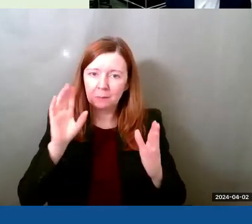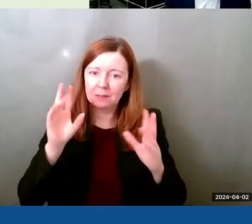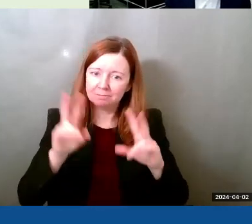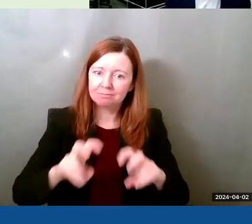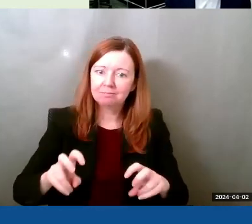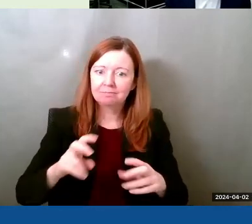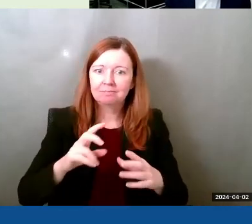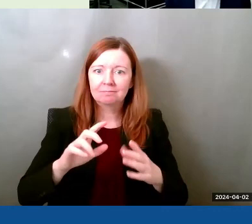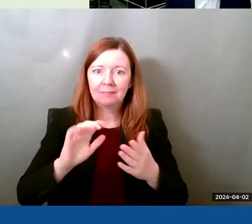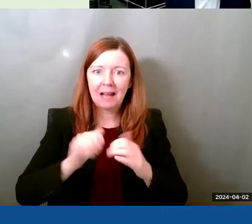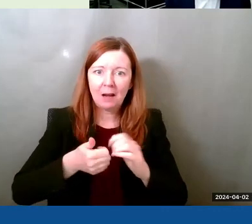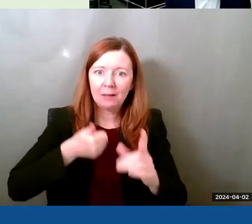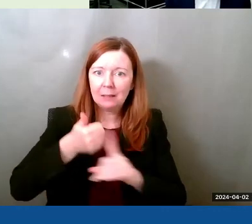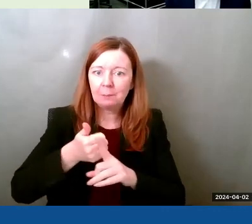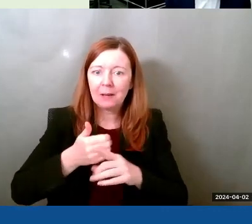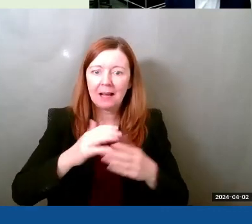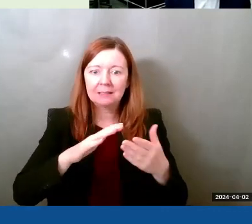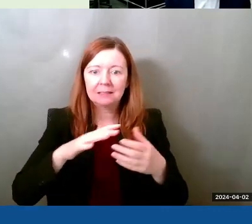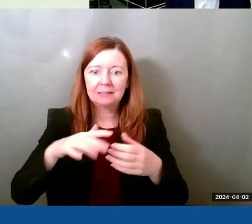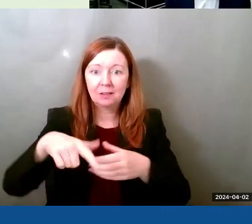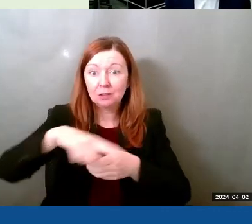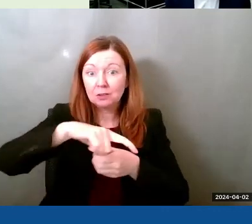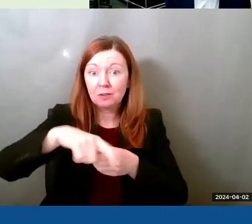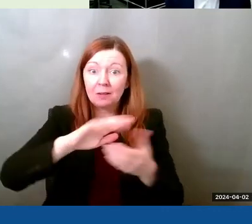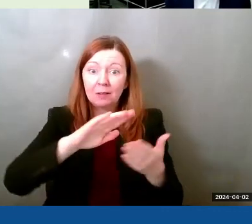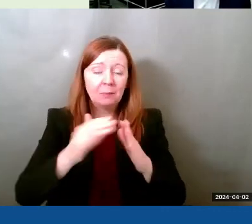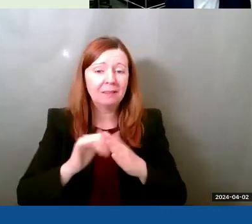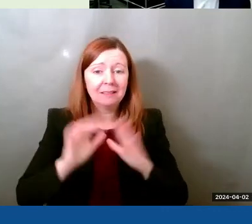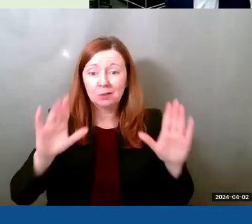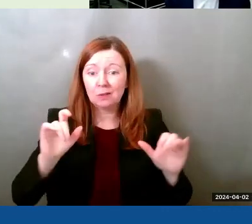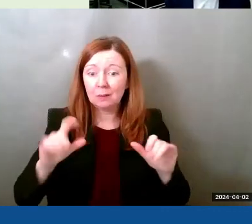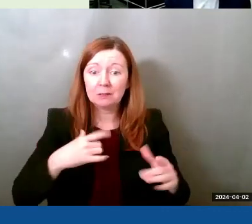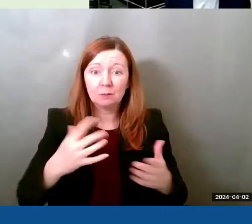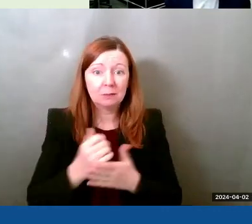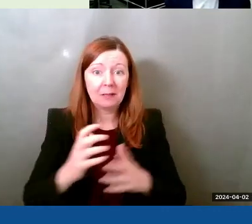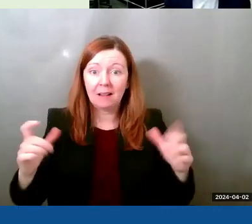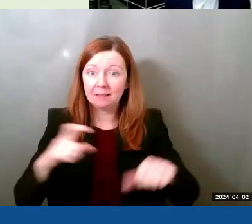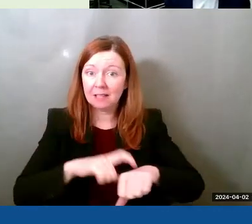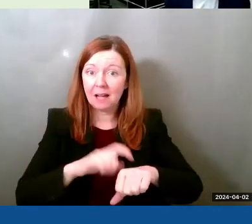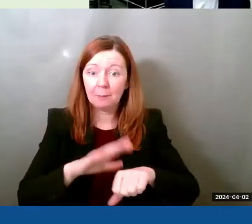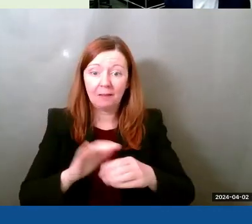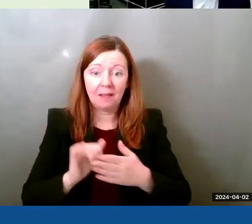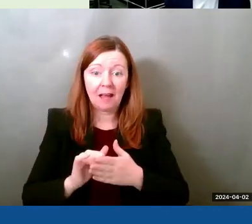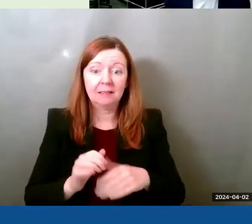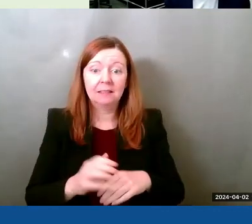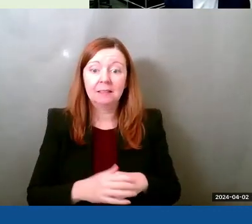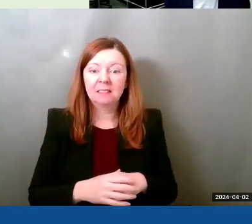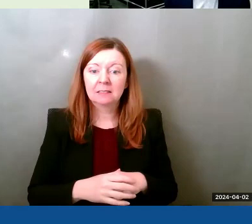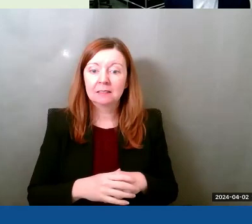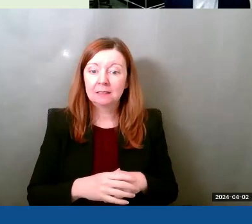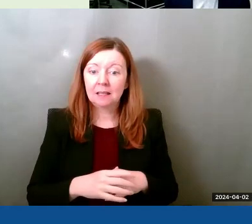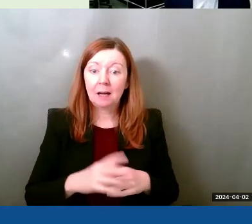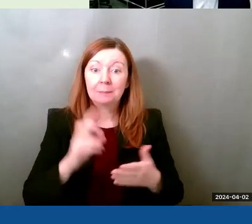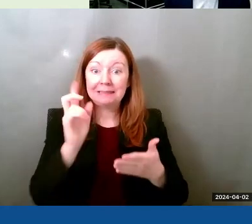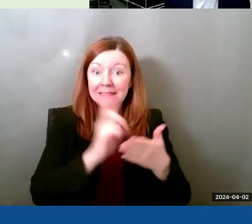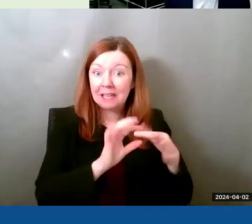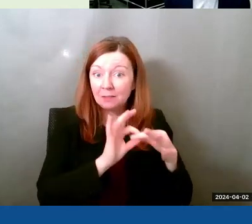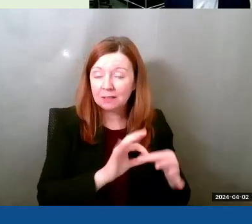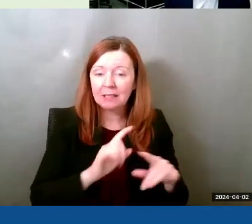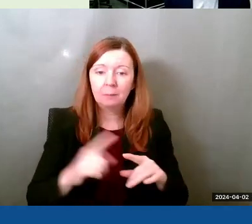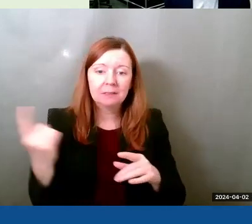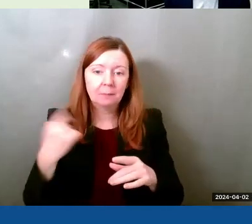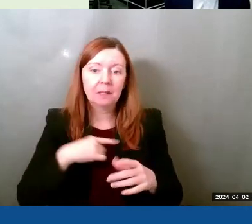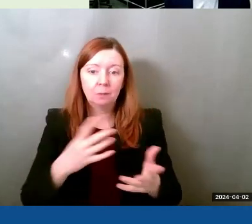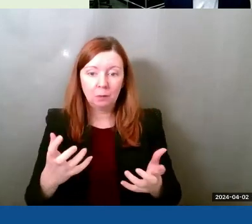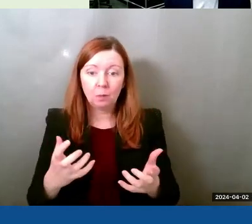would have on the surrounding community. And that's a great question. It's something we spent a lot of time on. It's not particularly design related, but it is something we